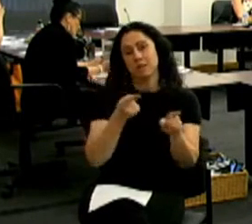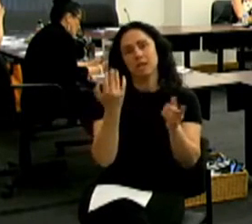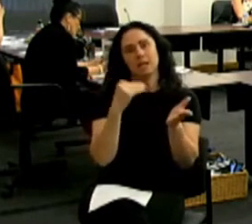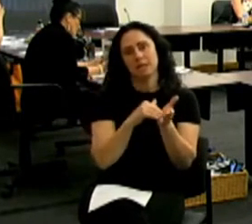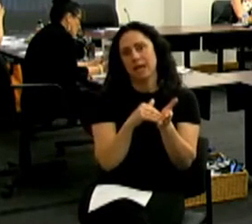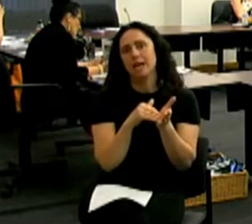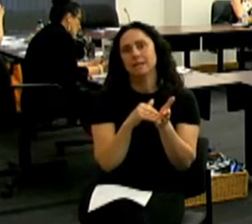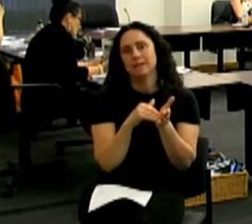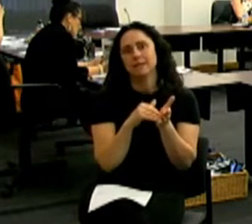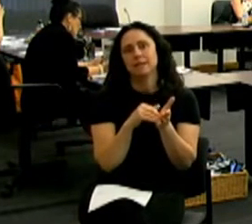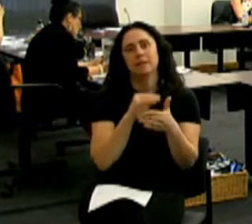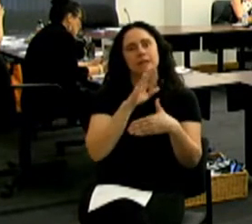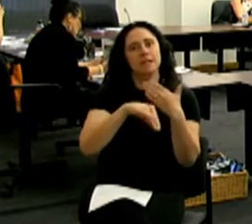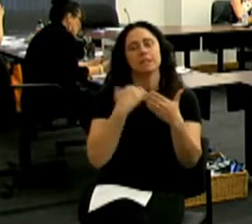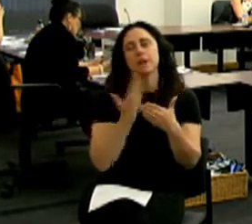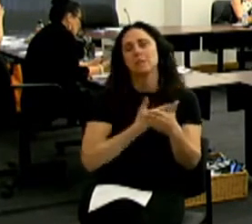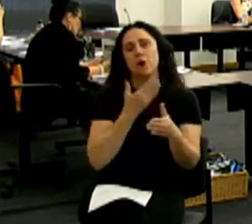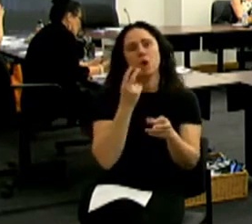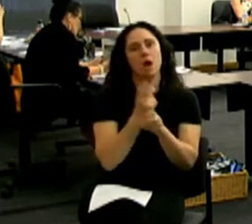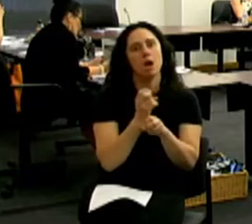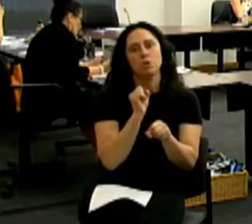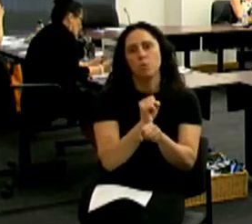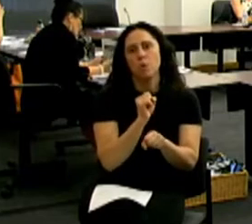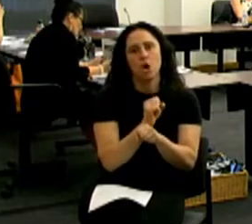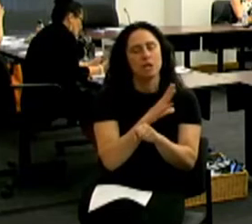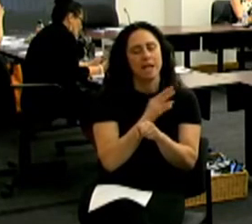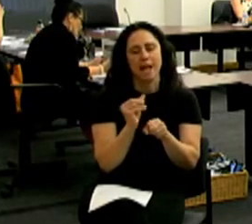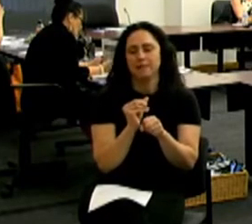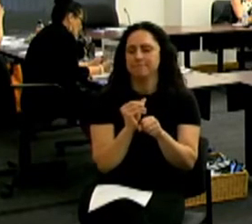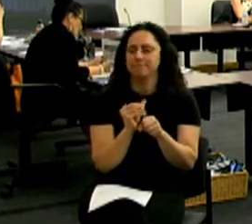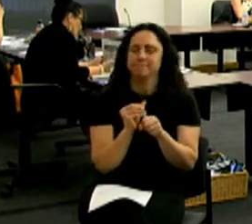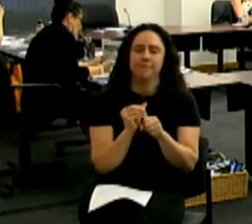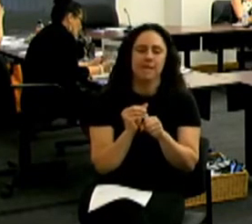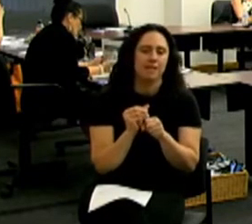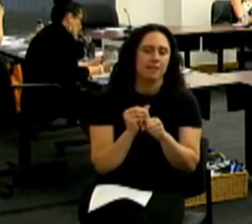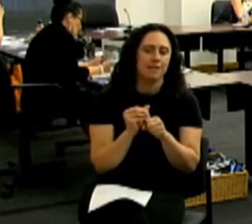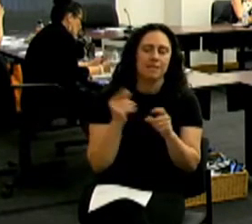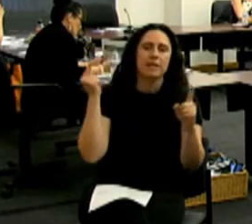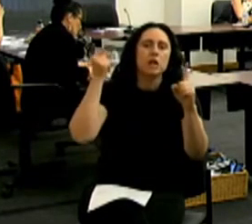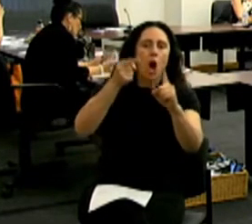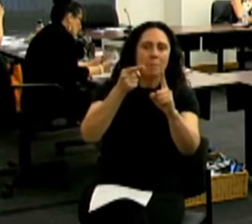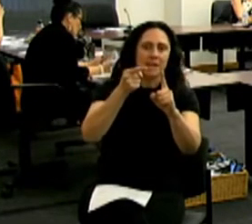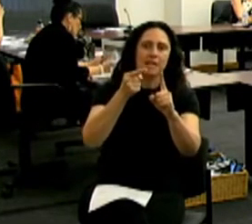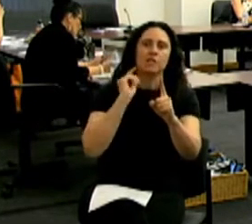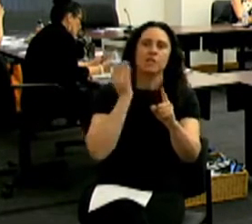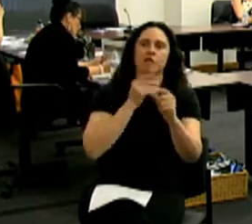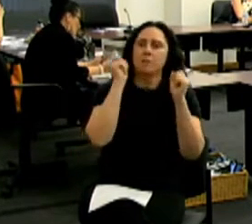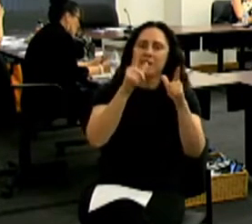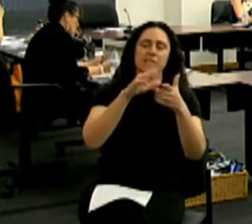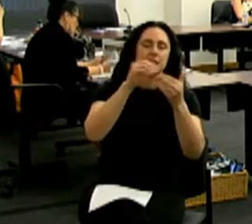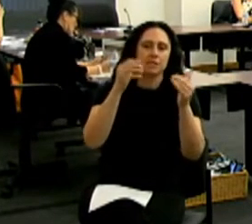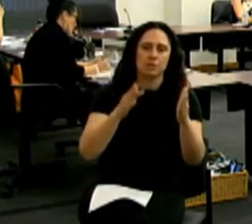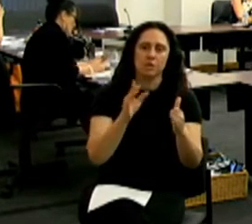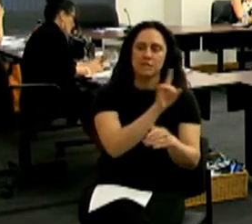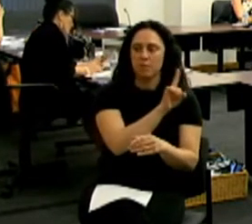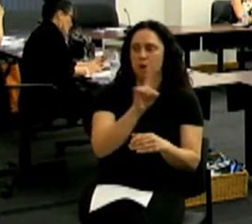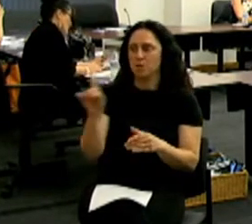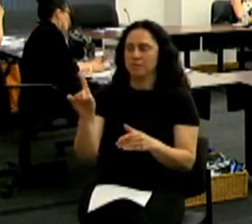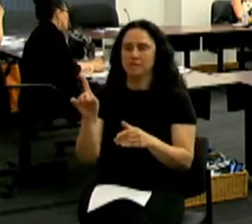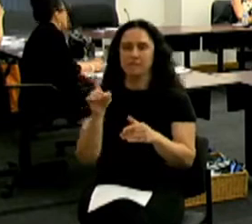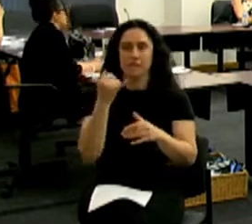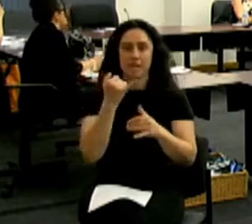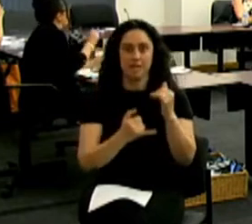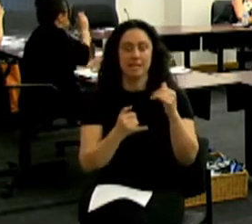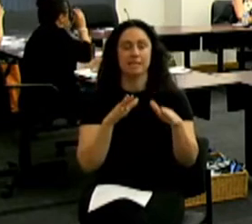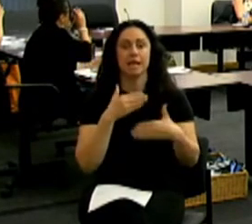Again, it's all of our hard work and the culmination of our amazing students as they walk across the stage. And last but not least,